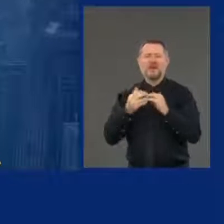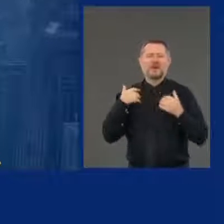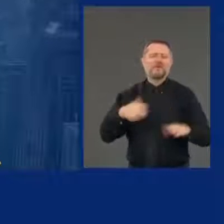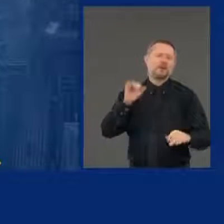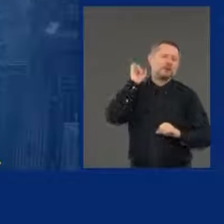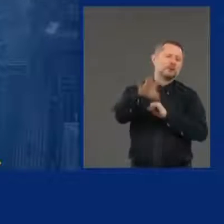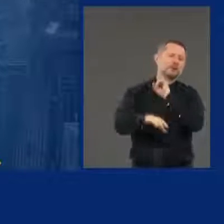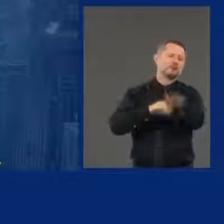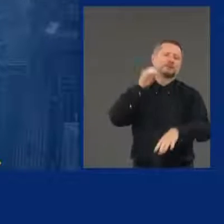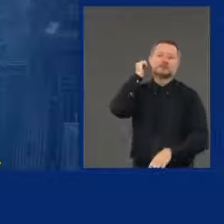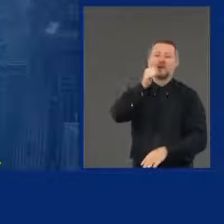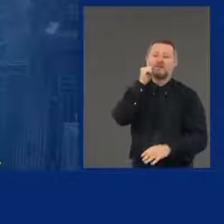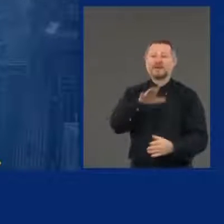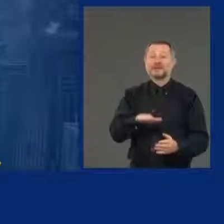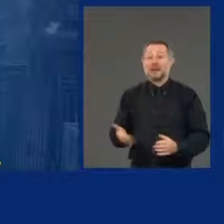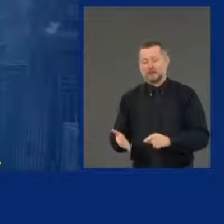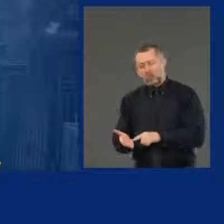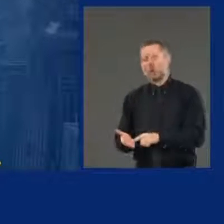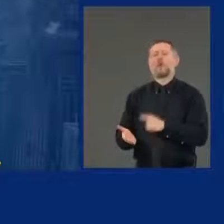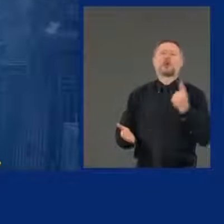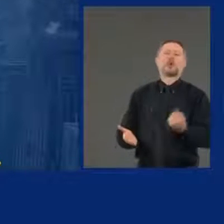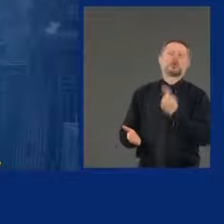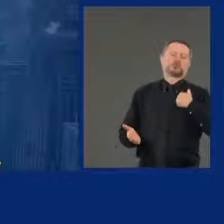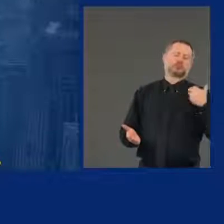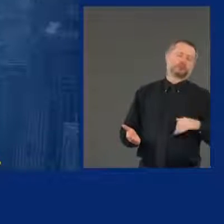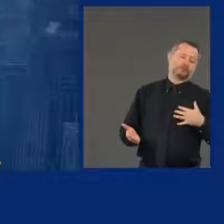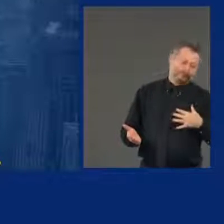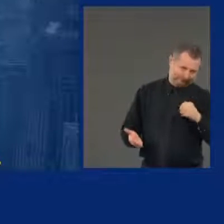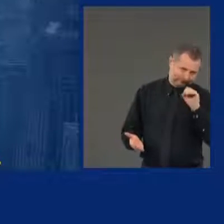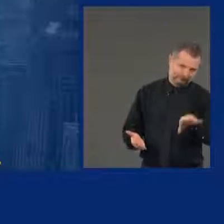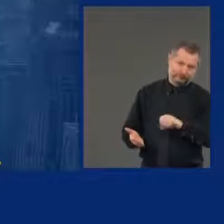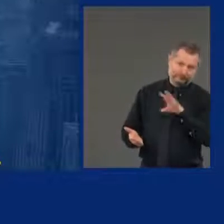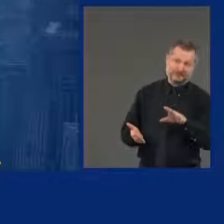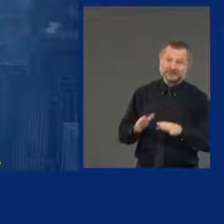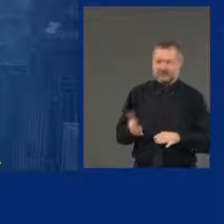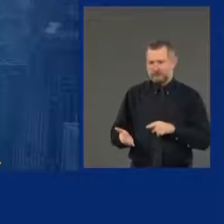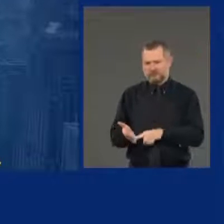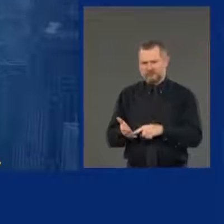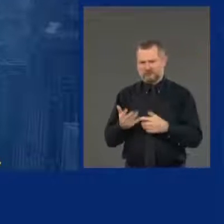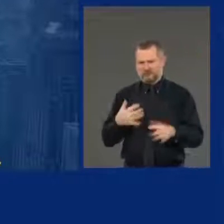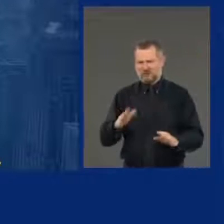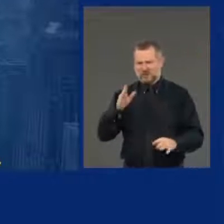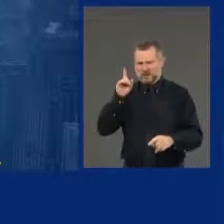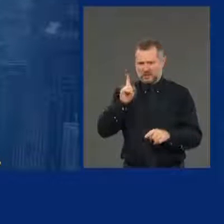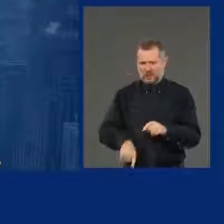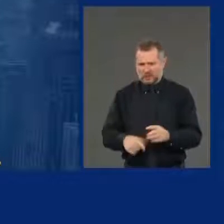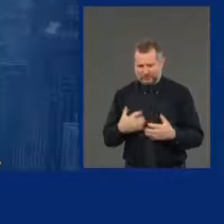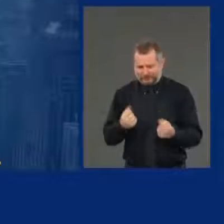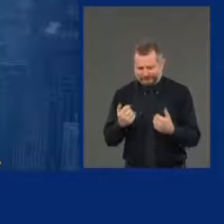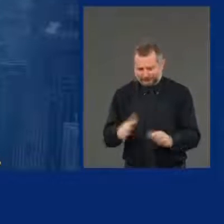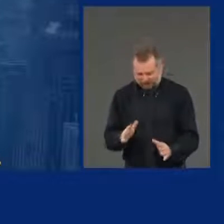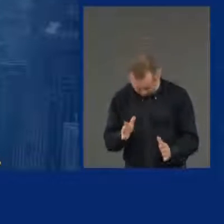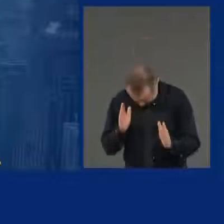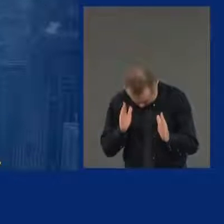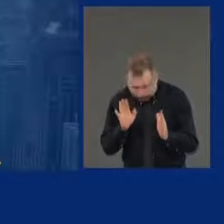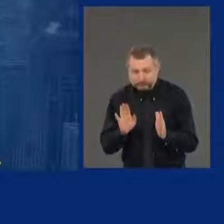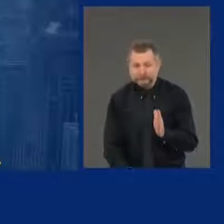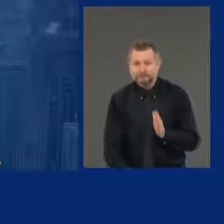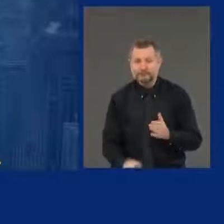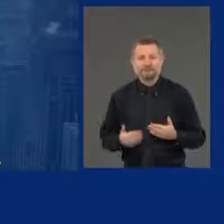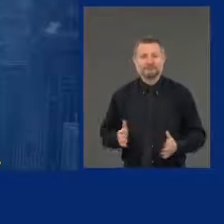number we can't change. That is the one number we can't fix, which is the number of lives lost.